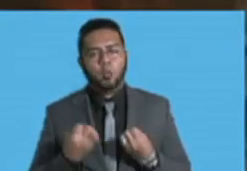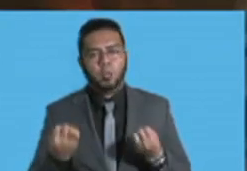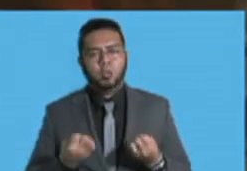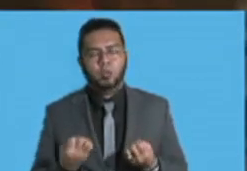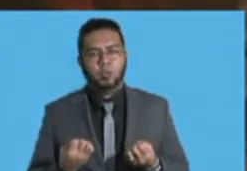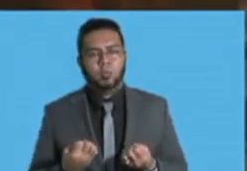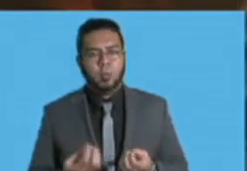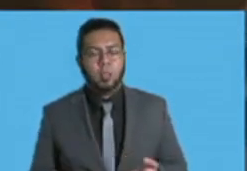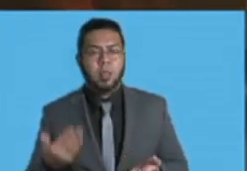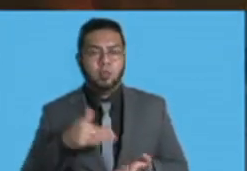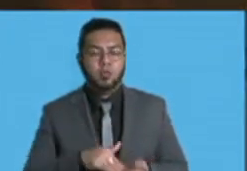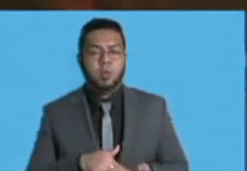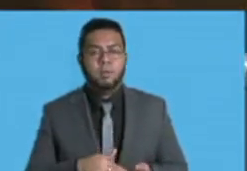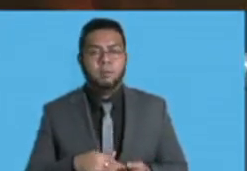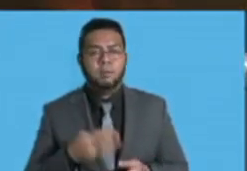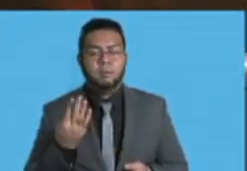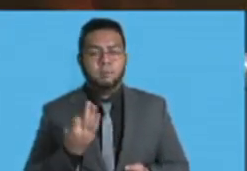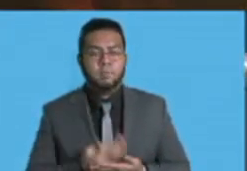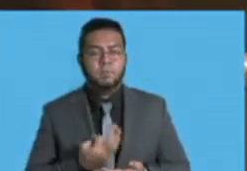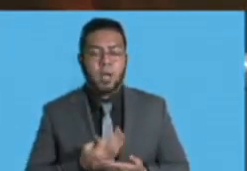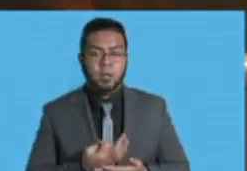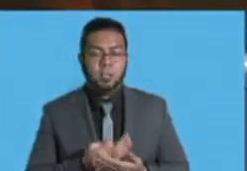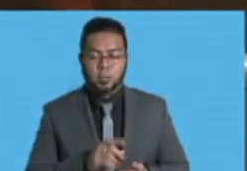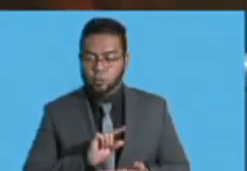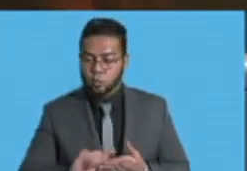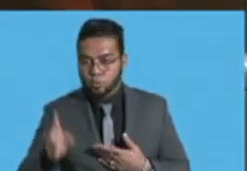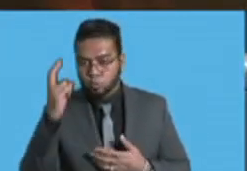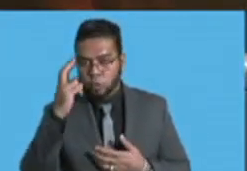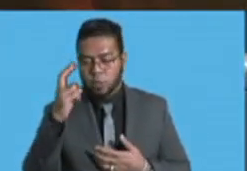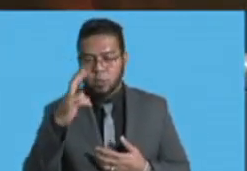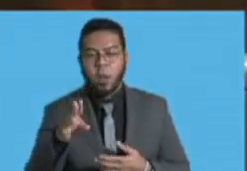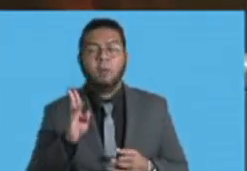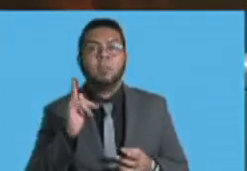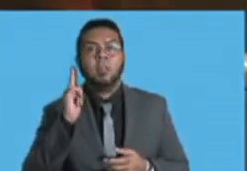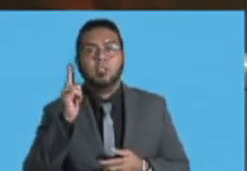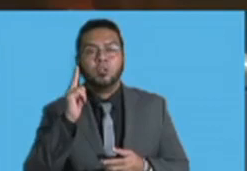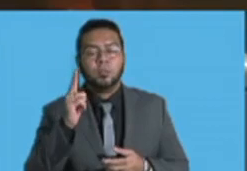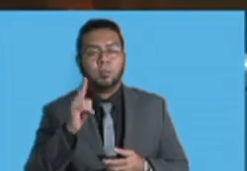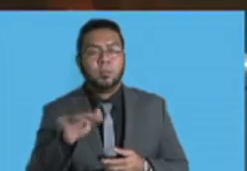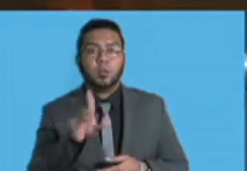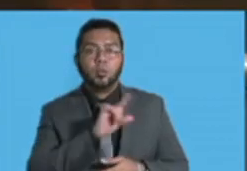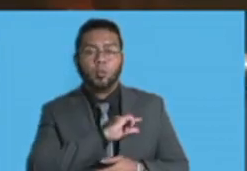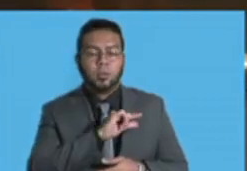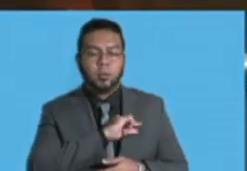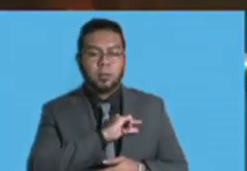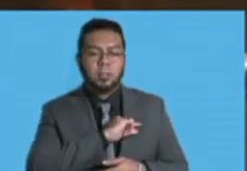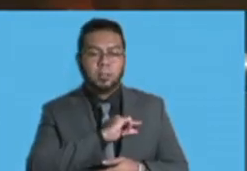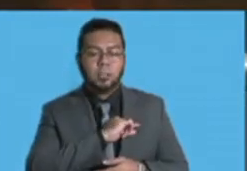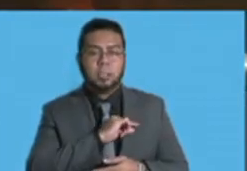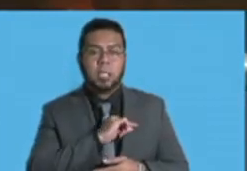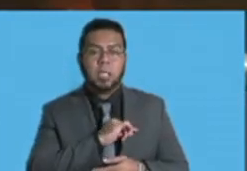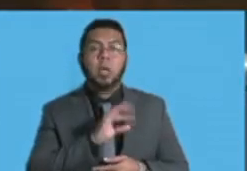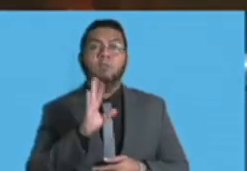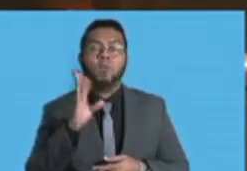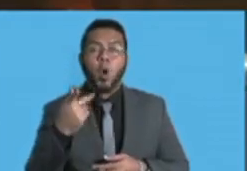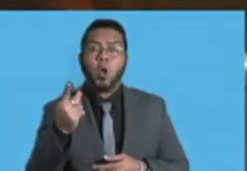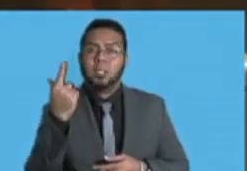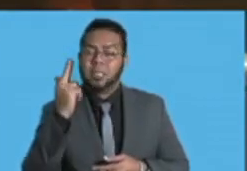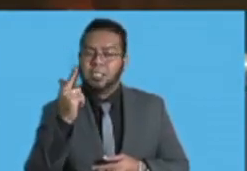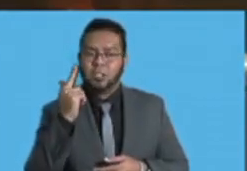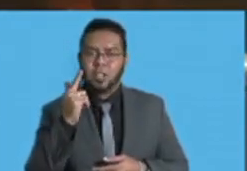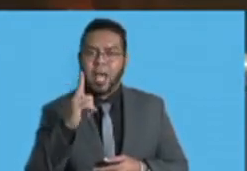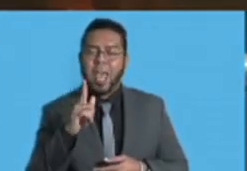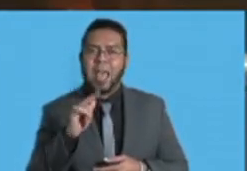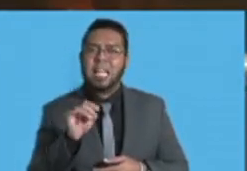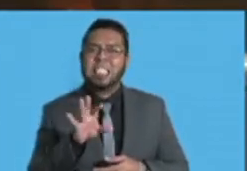funding for training of additional teachers and for upgrading the skills and qualifications of existing teachers and